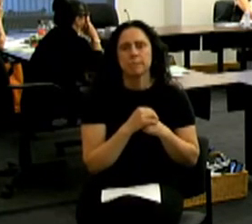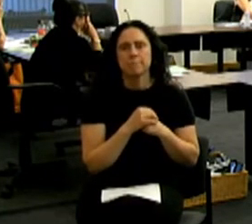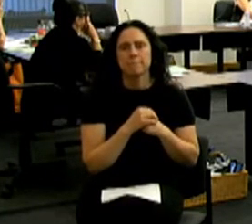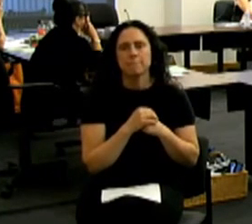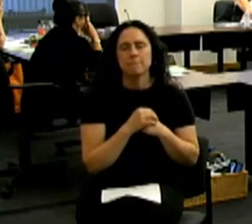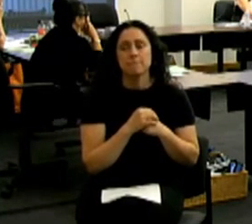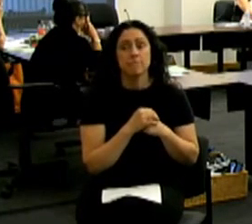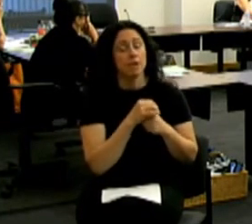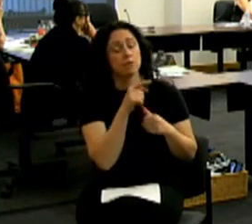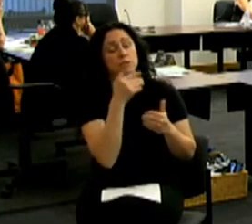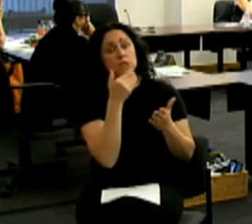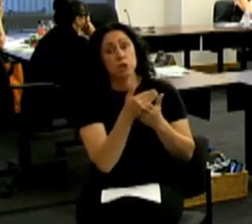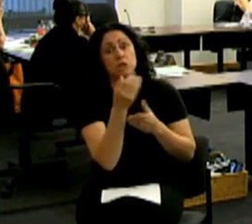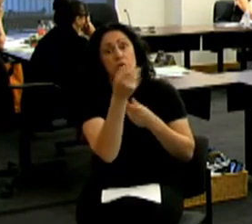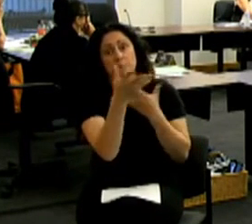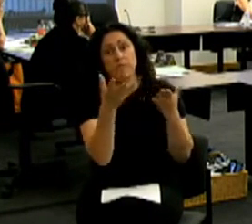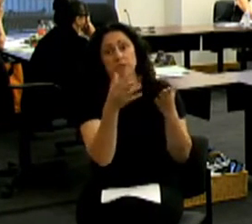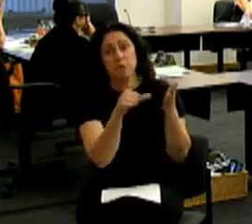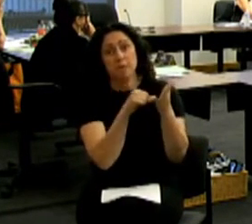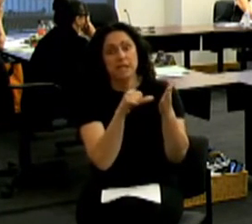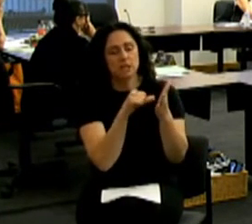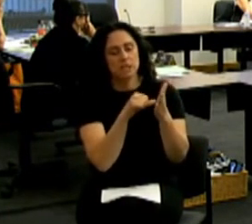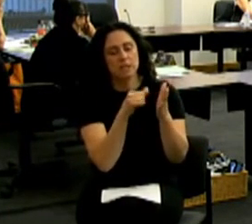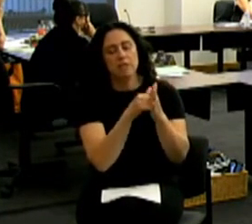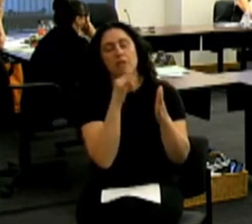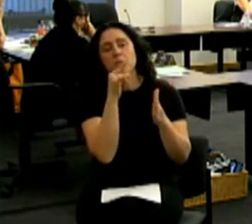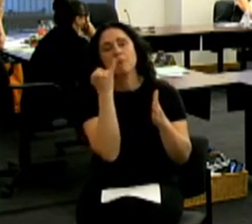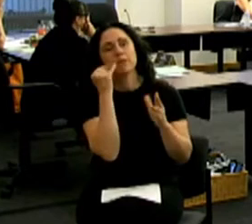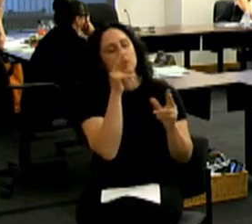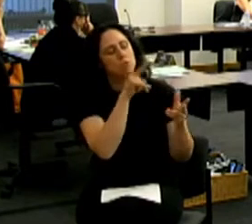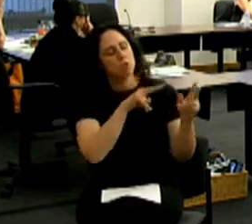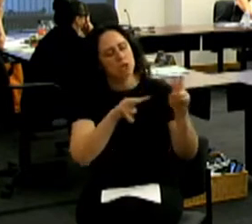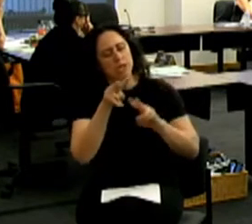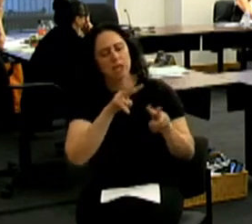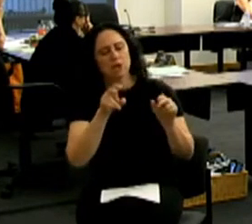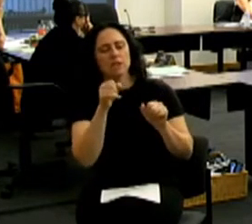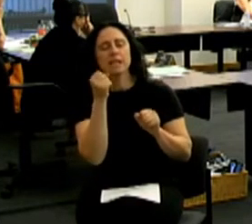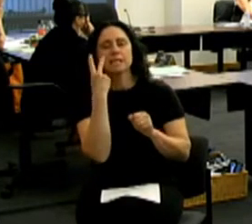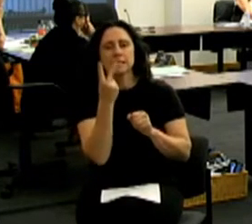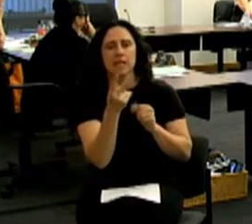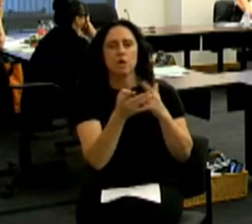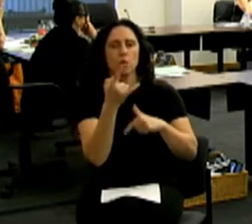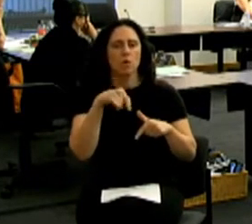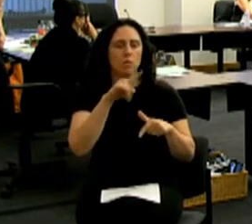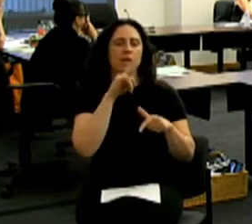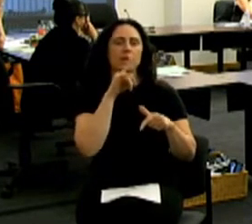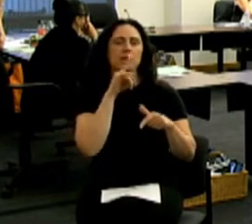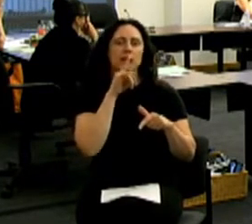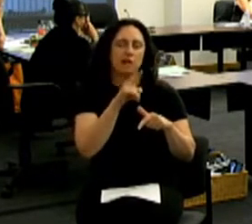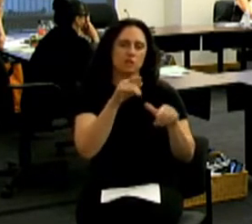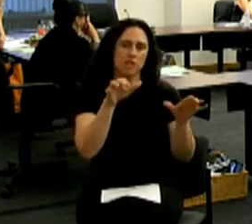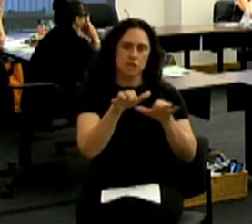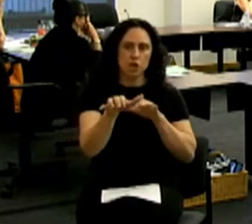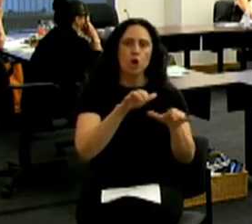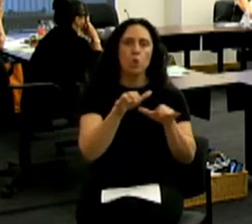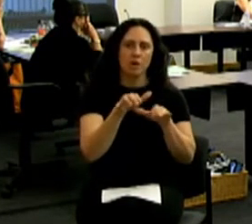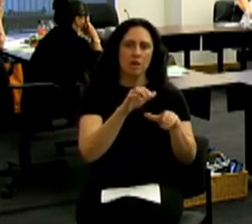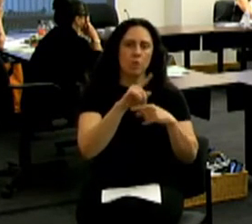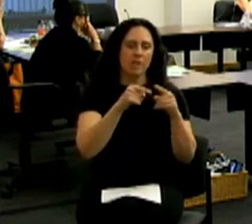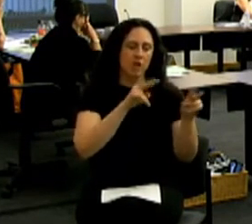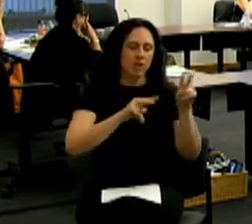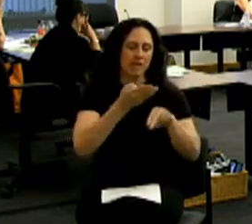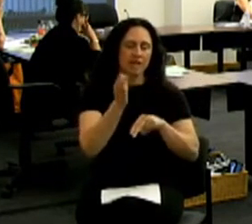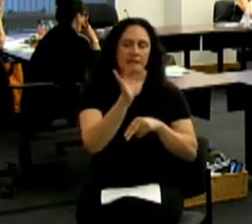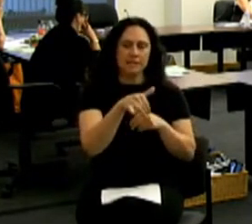I mean, they were good informational pages so that the public, if they're looking at ours, they can see what we actually do delve into when we're looking at things like